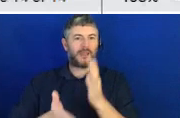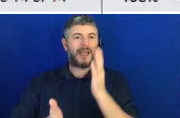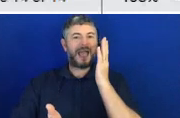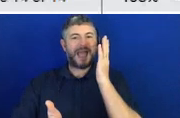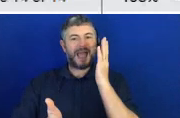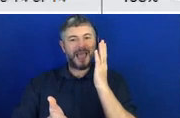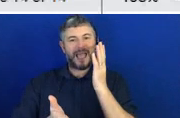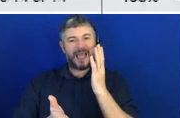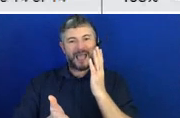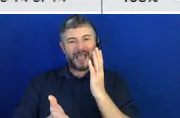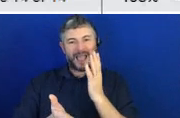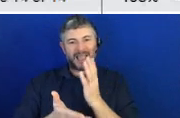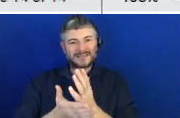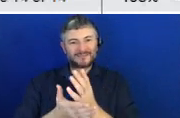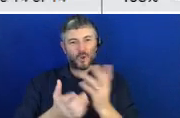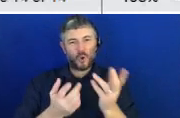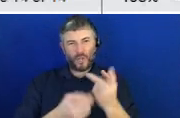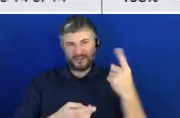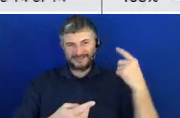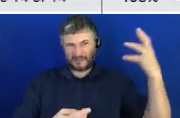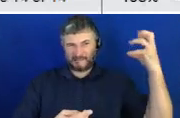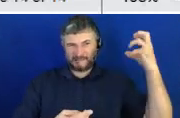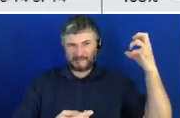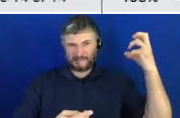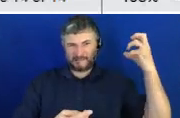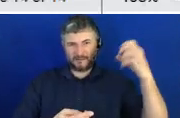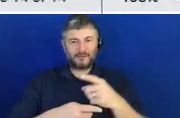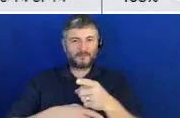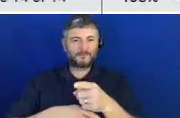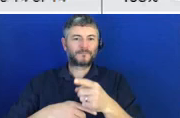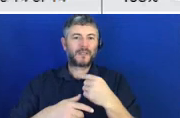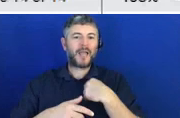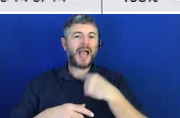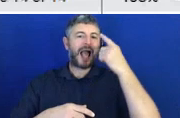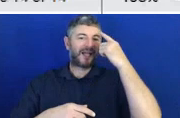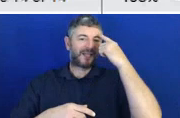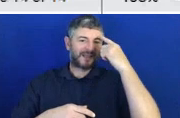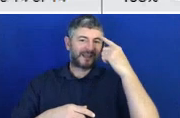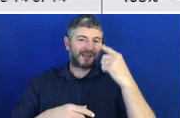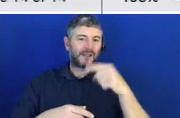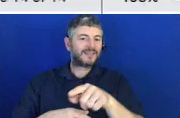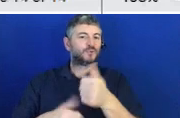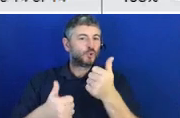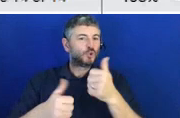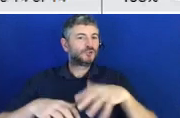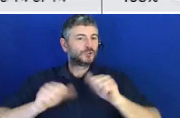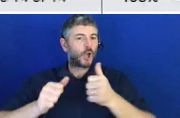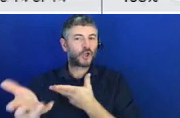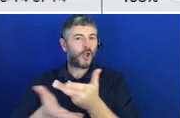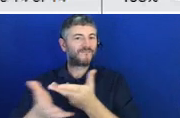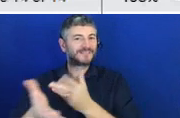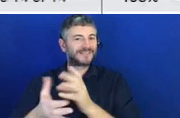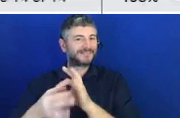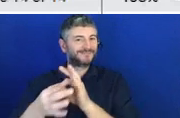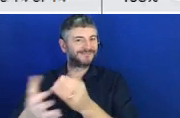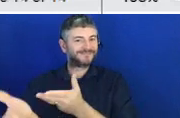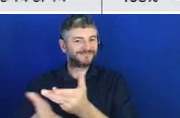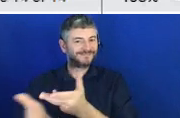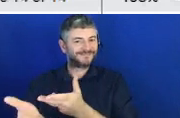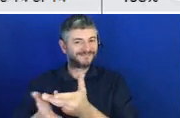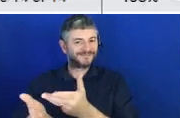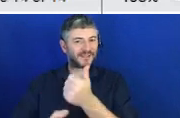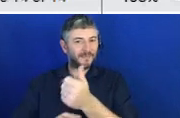another session with ERSA. I think there's another conversation with sfedi we should be having, so I'd like to connect with you